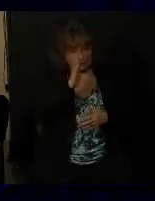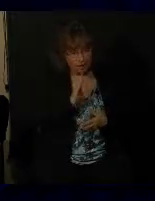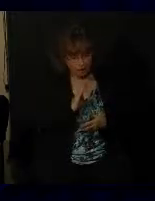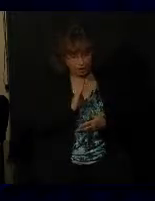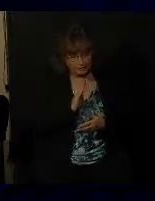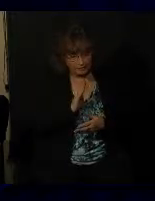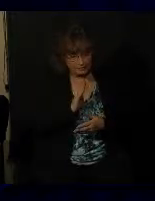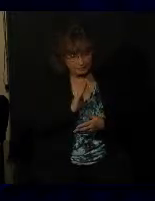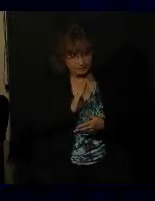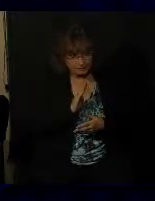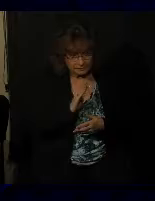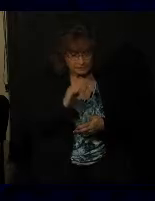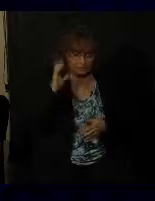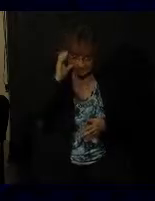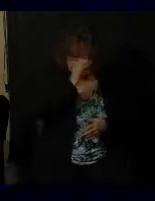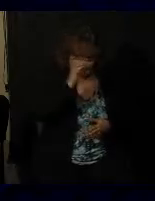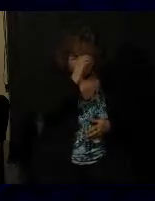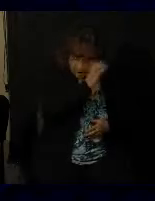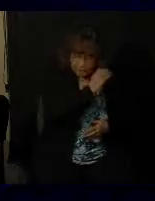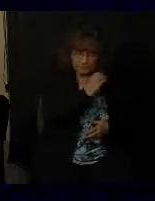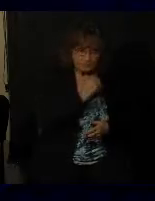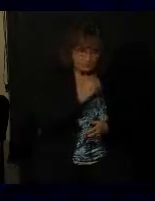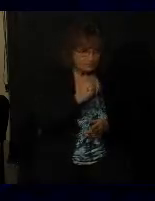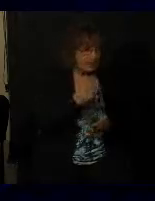Now hear me, church. God used you.